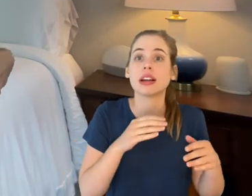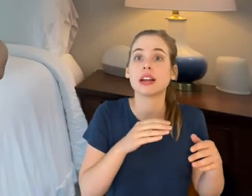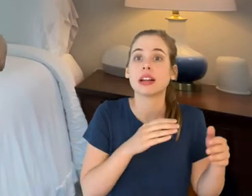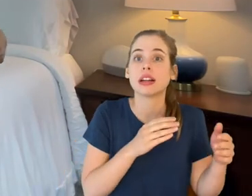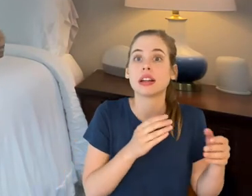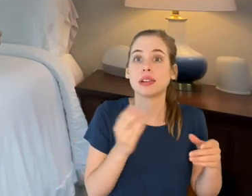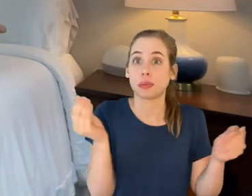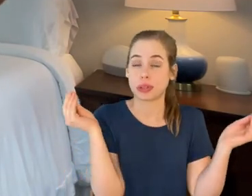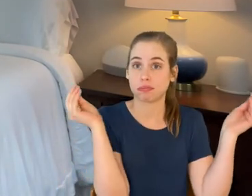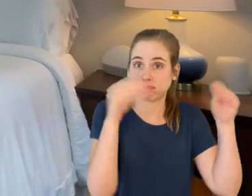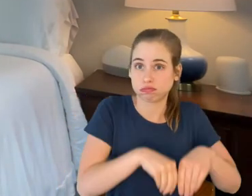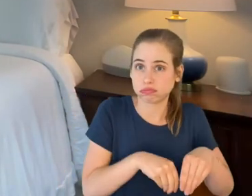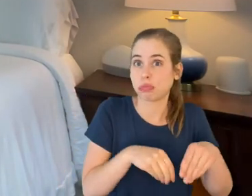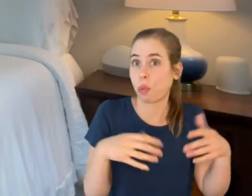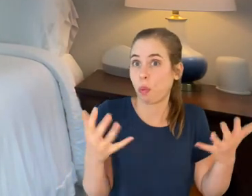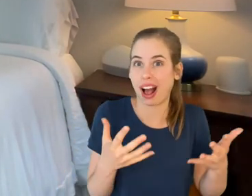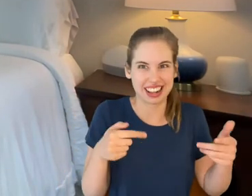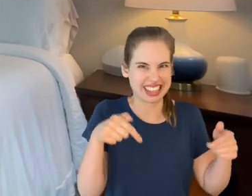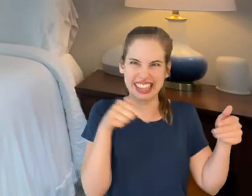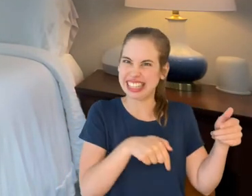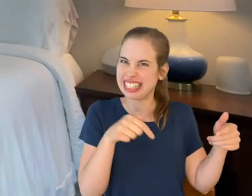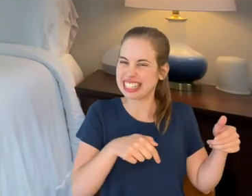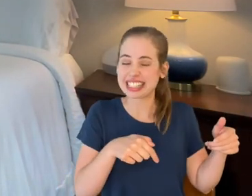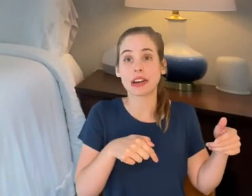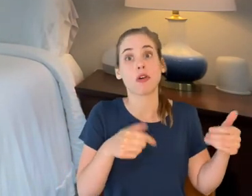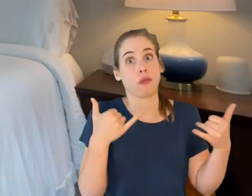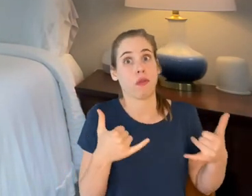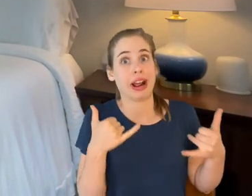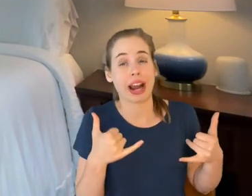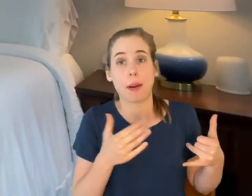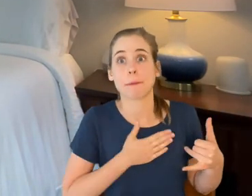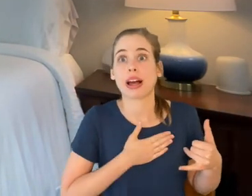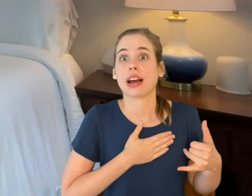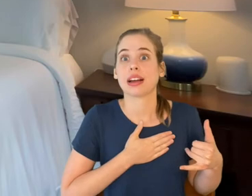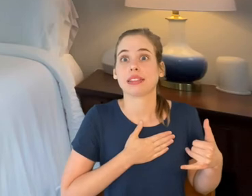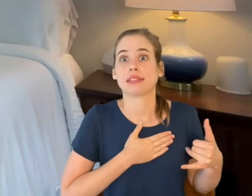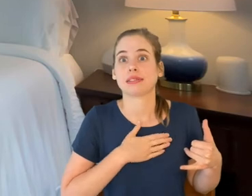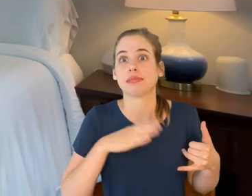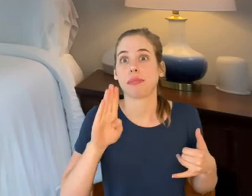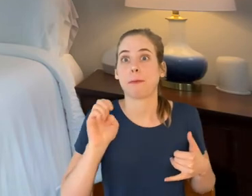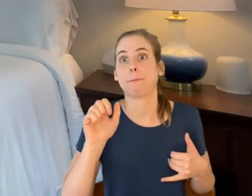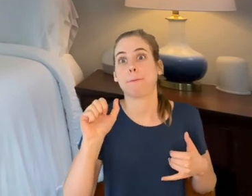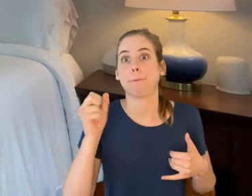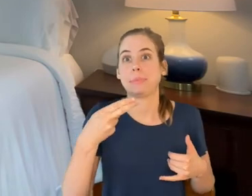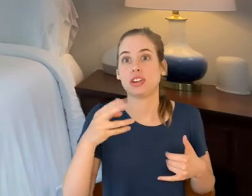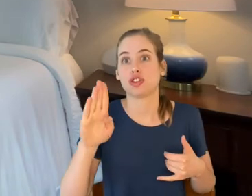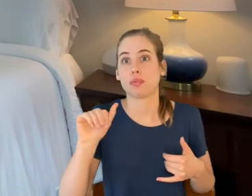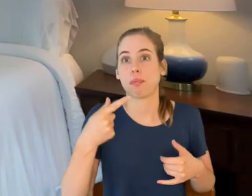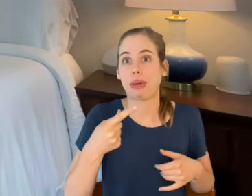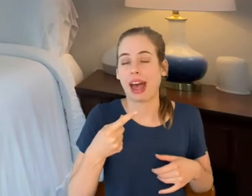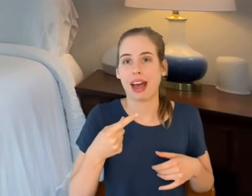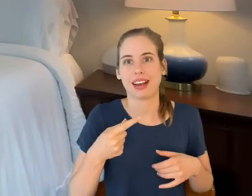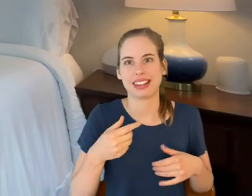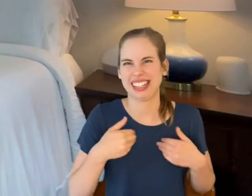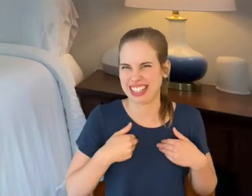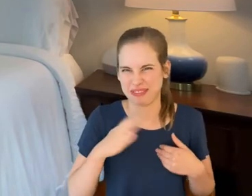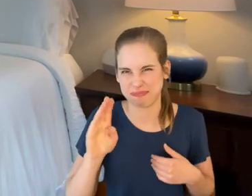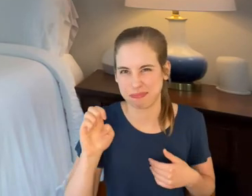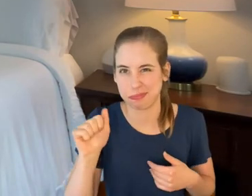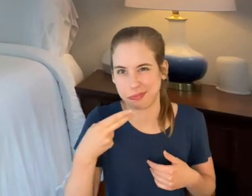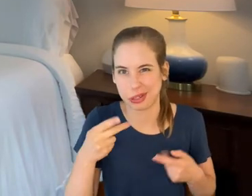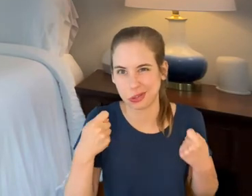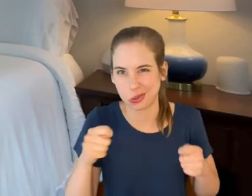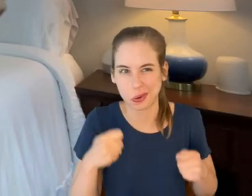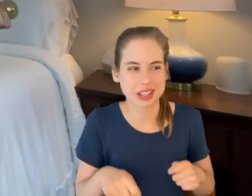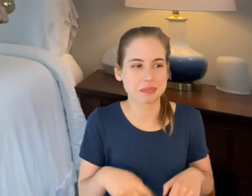actually my new beach bag. It's got beach toys in there right now, but this is what the comforter came in. These bags are awesome. I've been